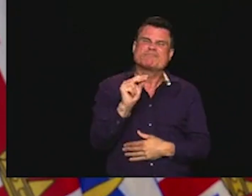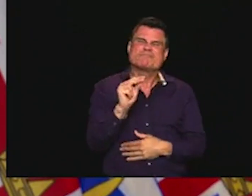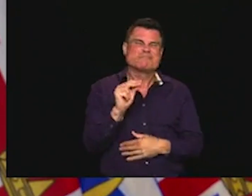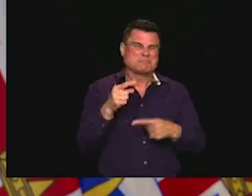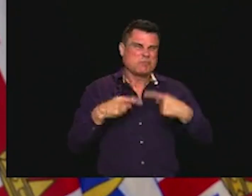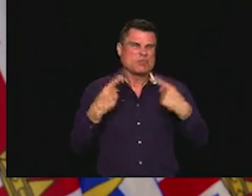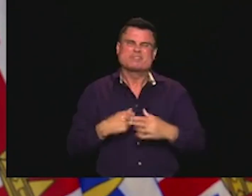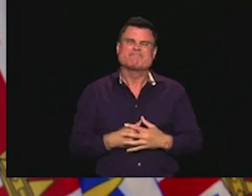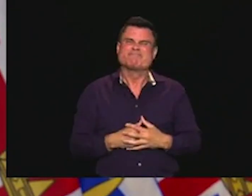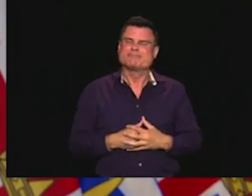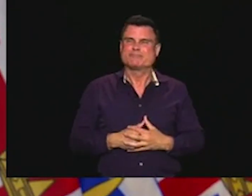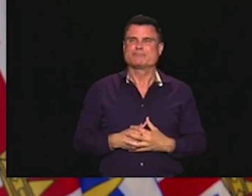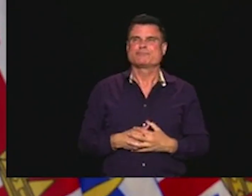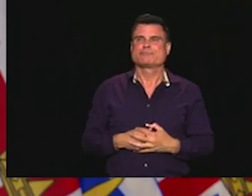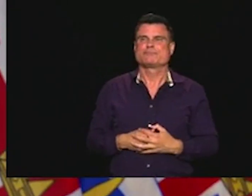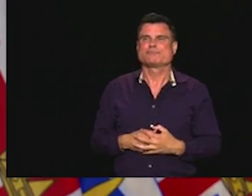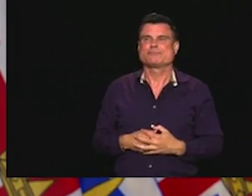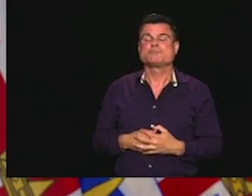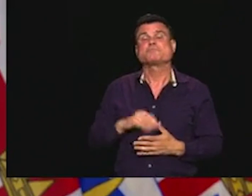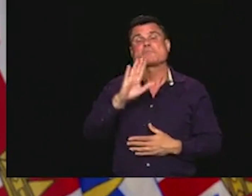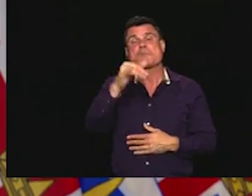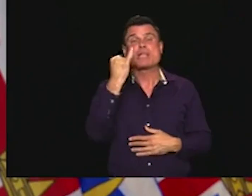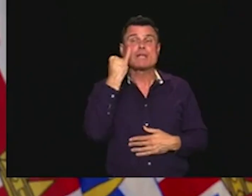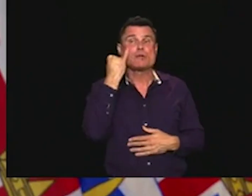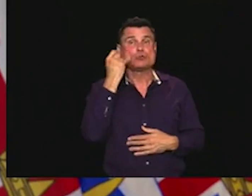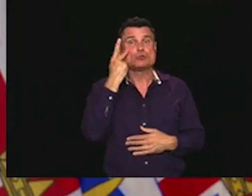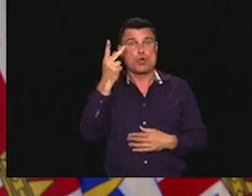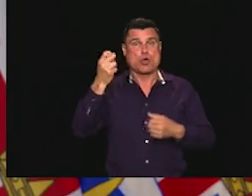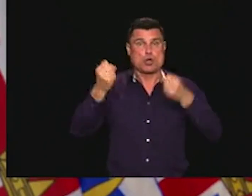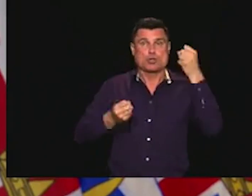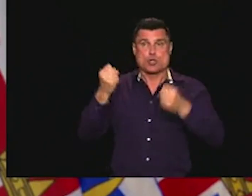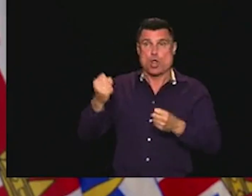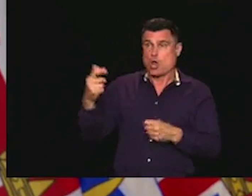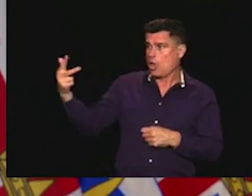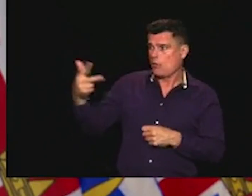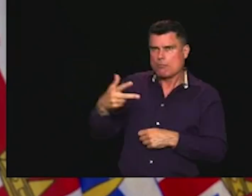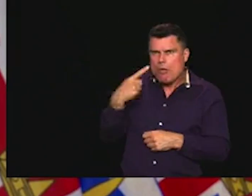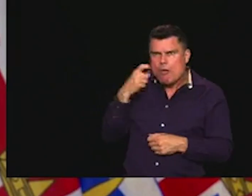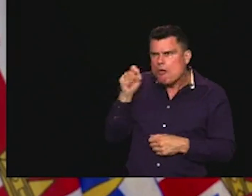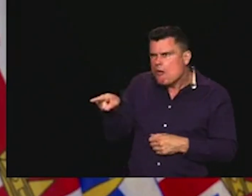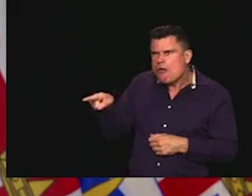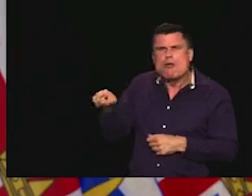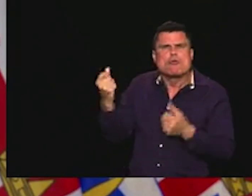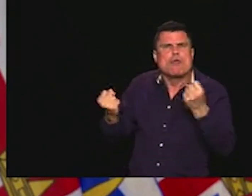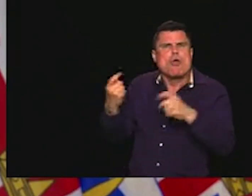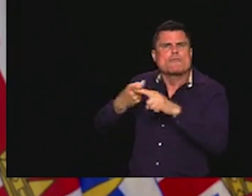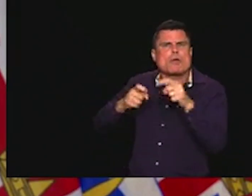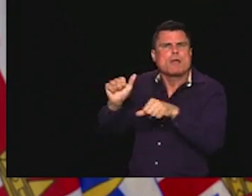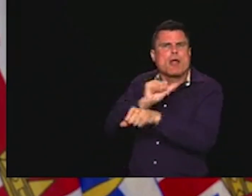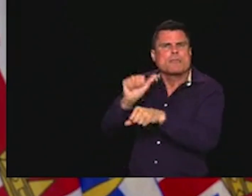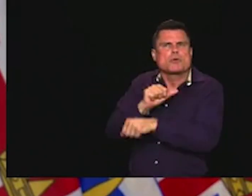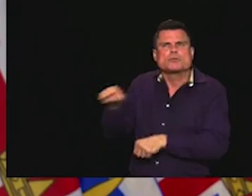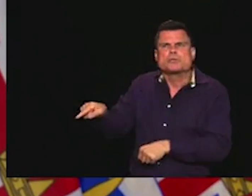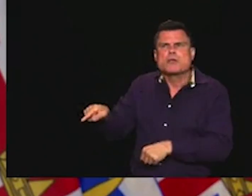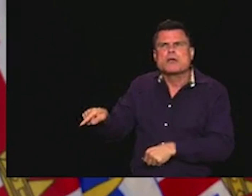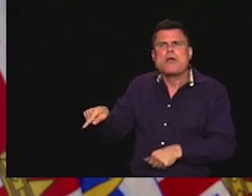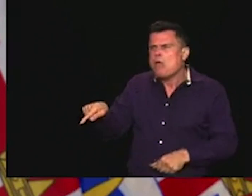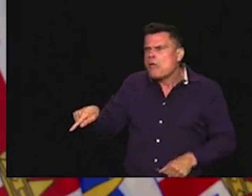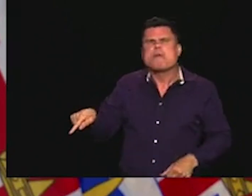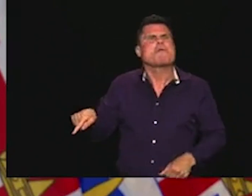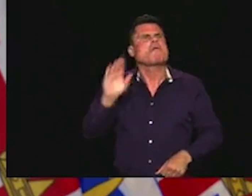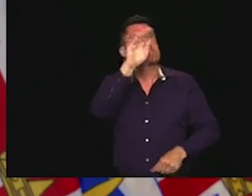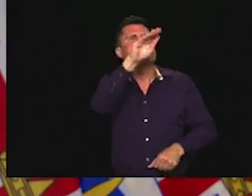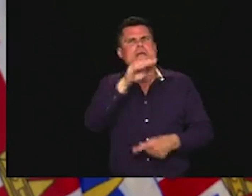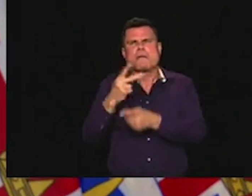And we can't assume just because we see an Alberta license plate that somebody is a visitor. It could be somebody who works here and who lives